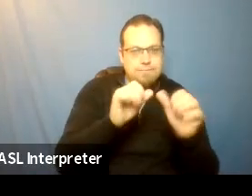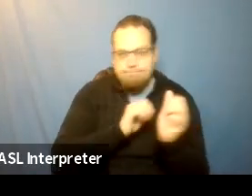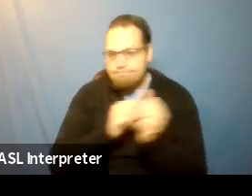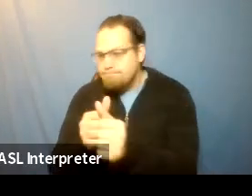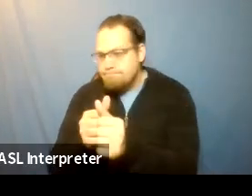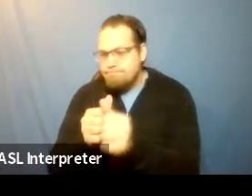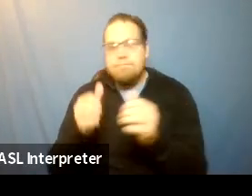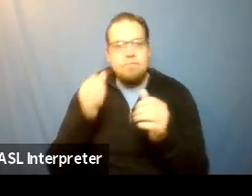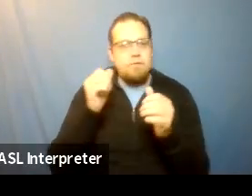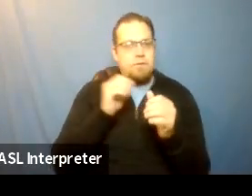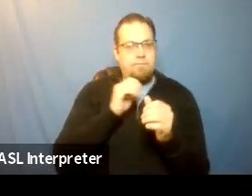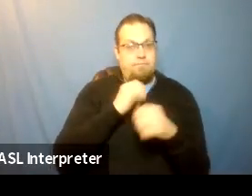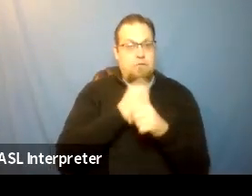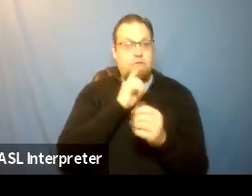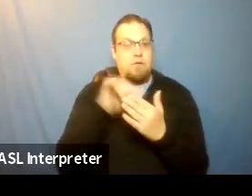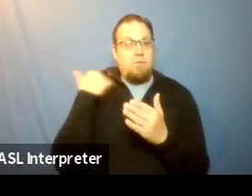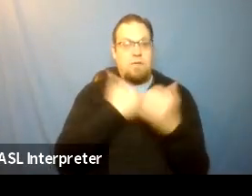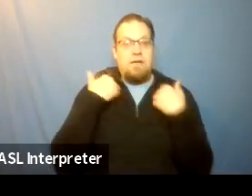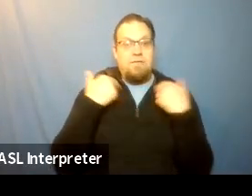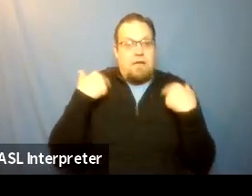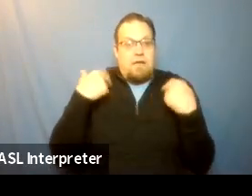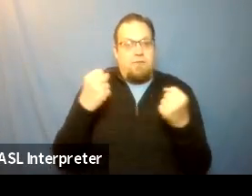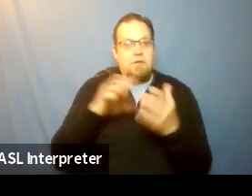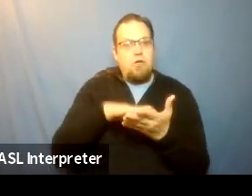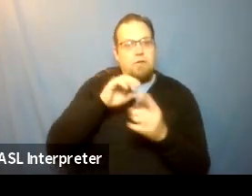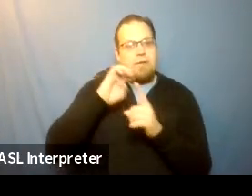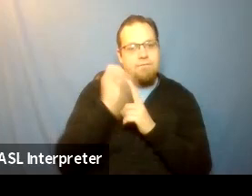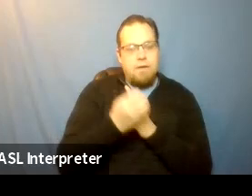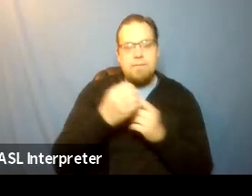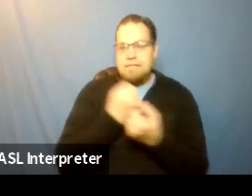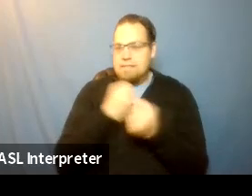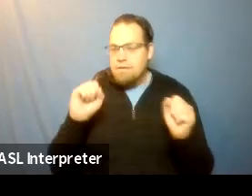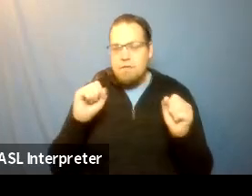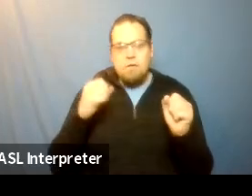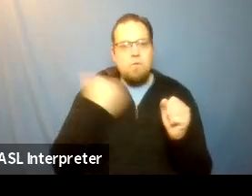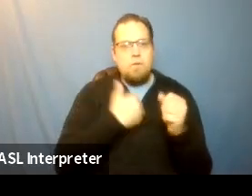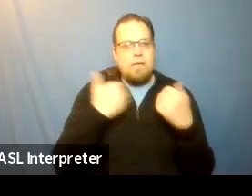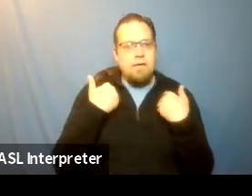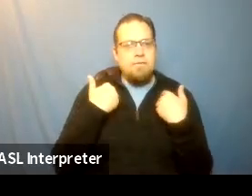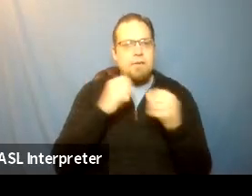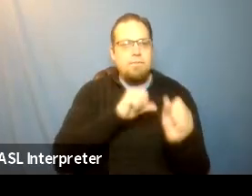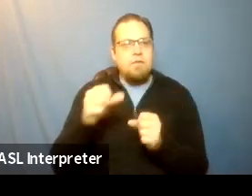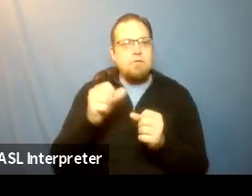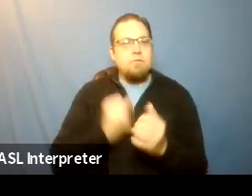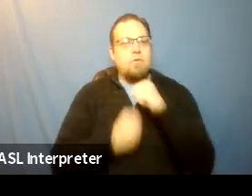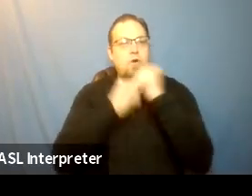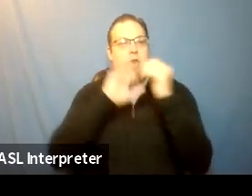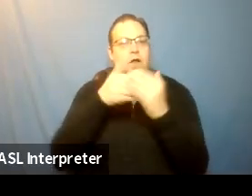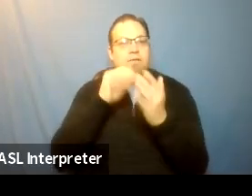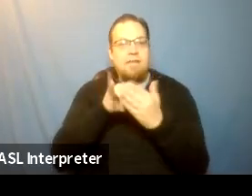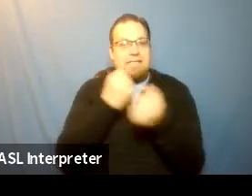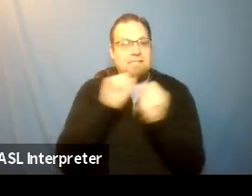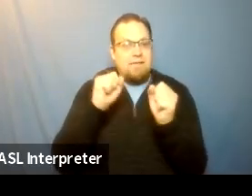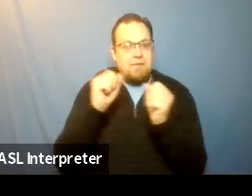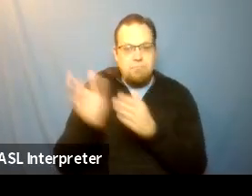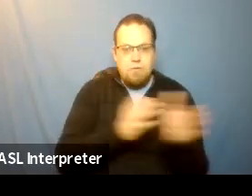can maintain healthy environments and safety, and we ensures that we have the ability to support all of the safety protocols